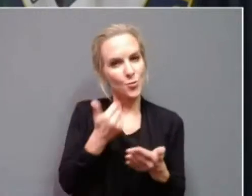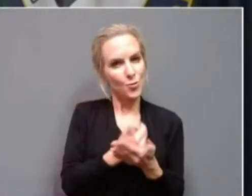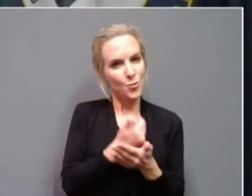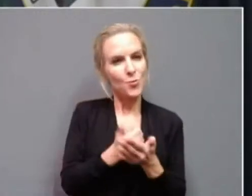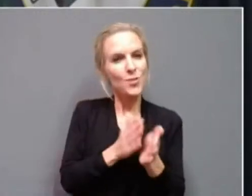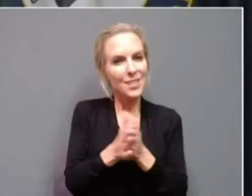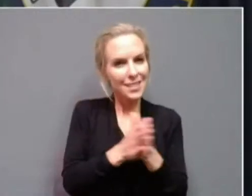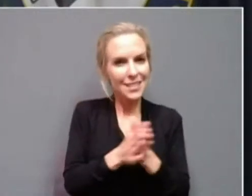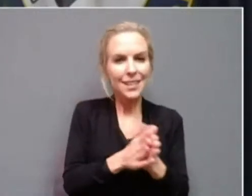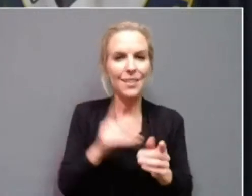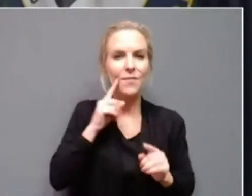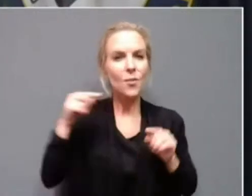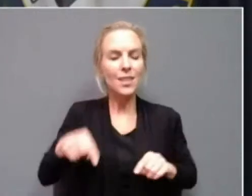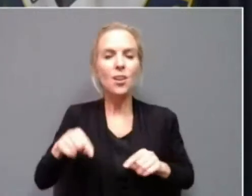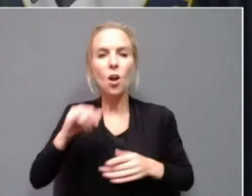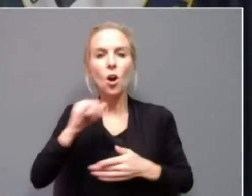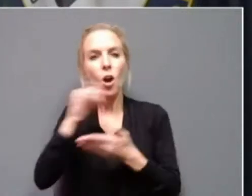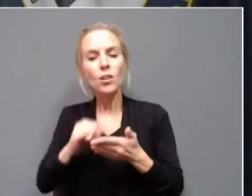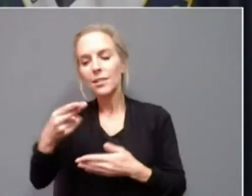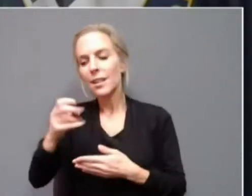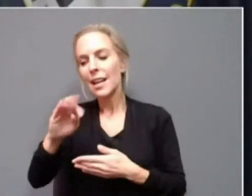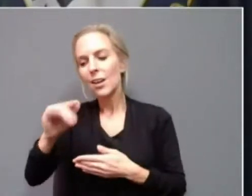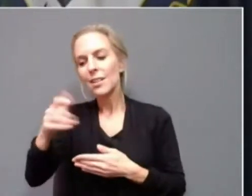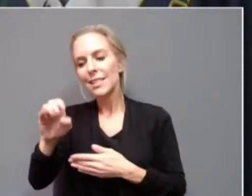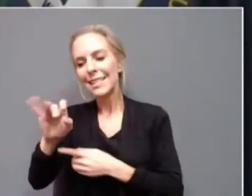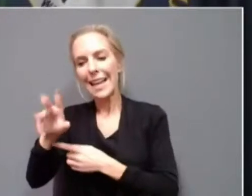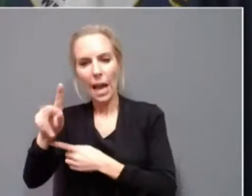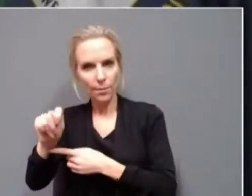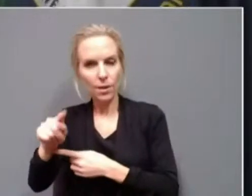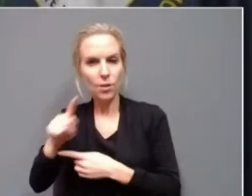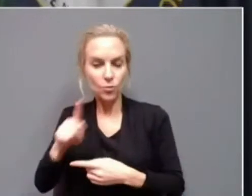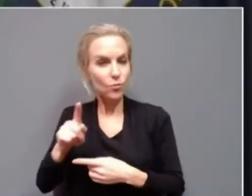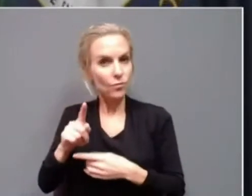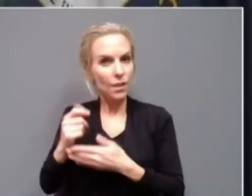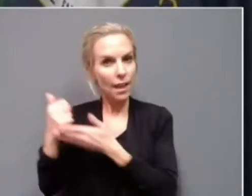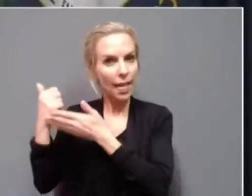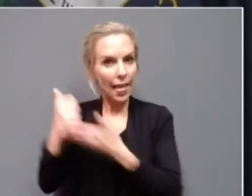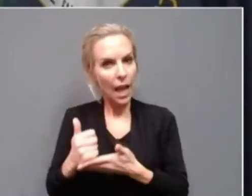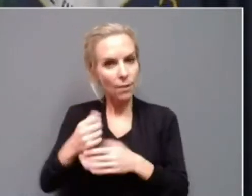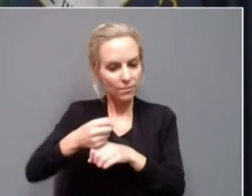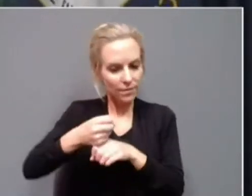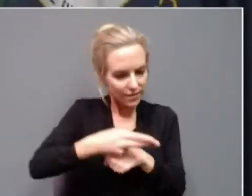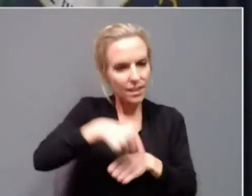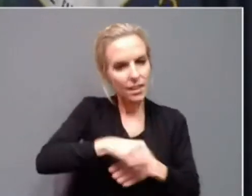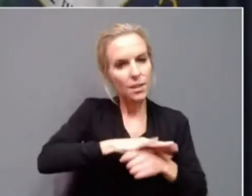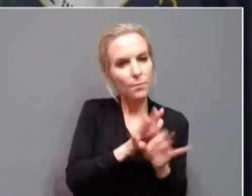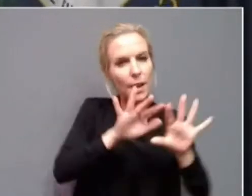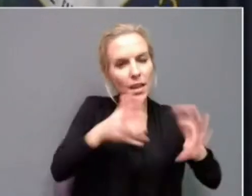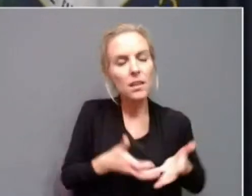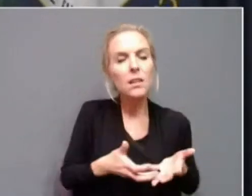is launching to further help the Commonwealth defeat this pandemic. Under the Governor's leadership, Kentucky has